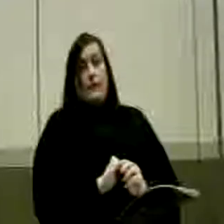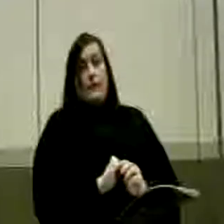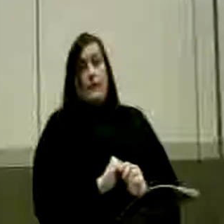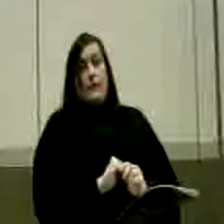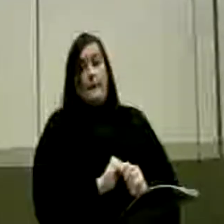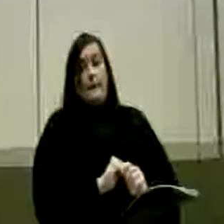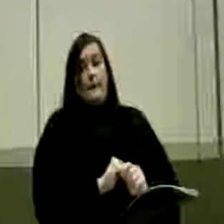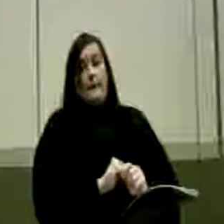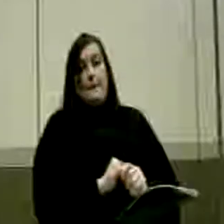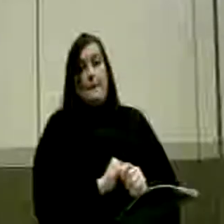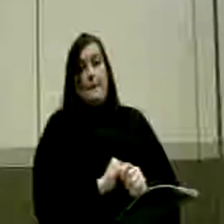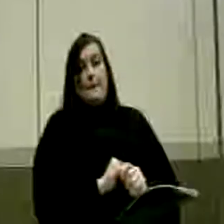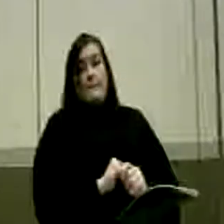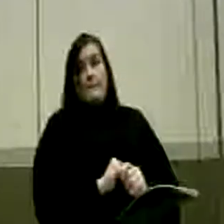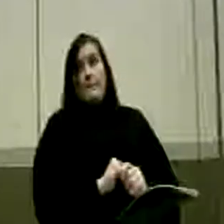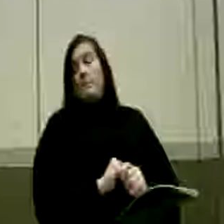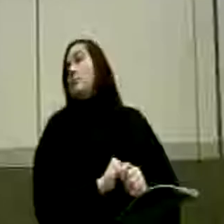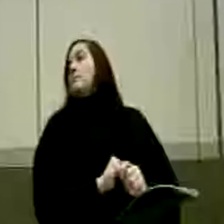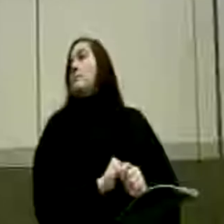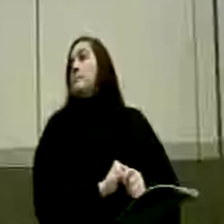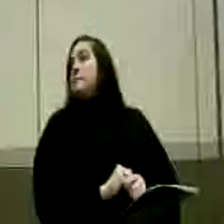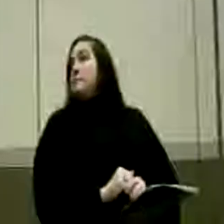So let's